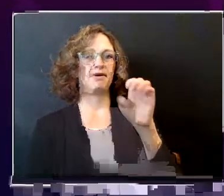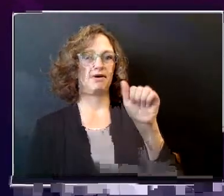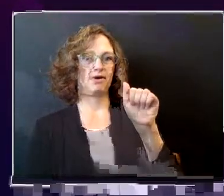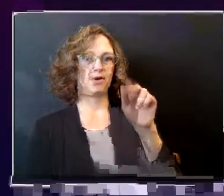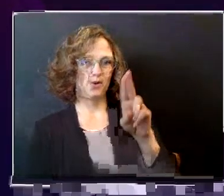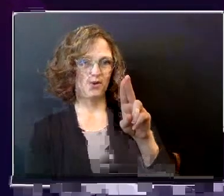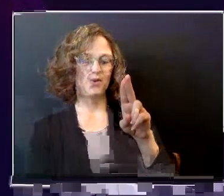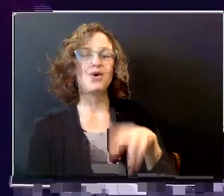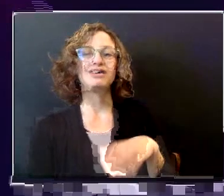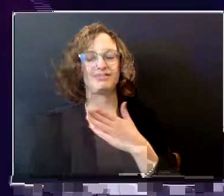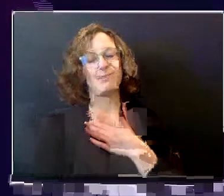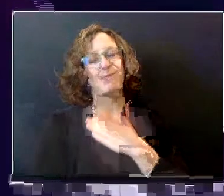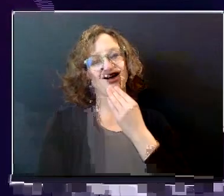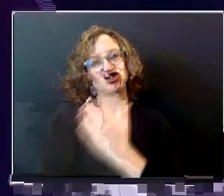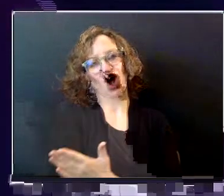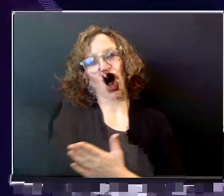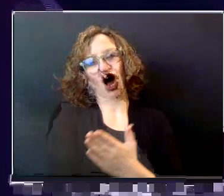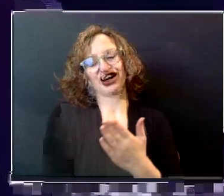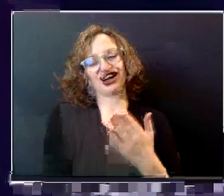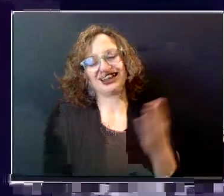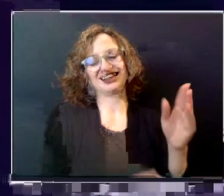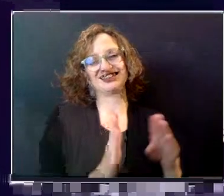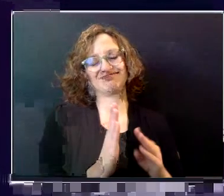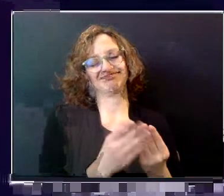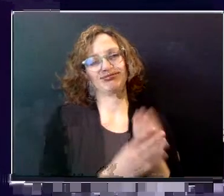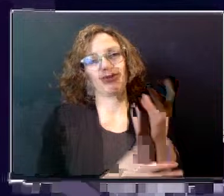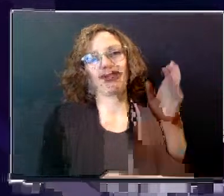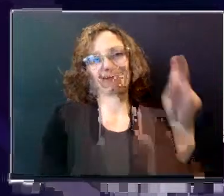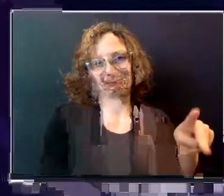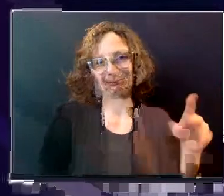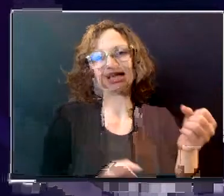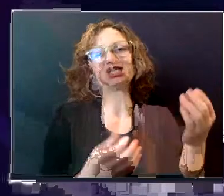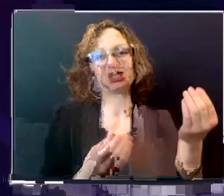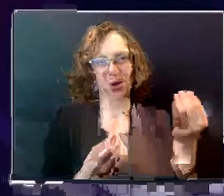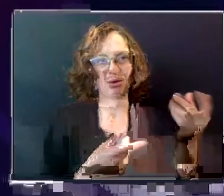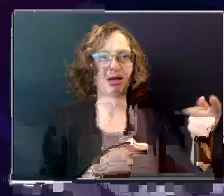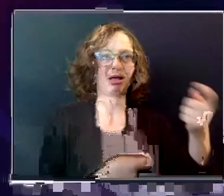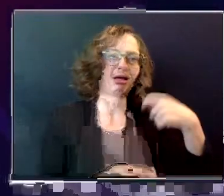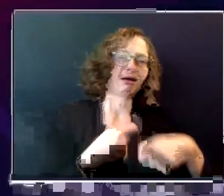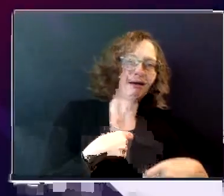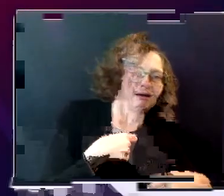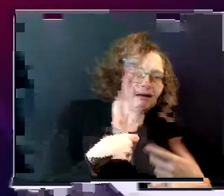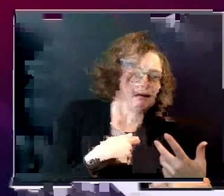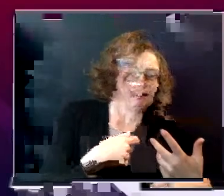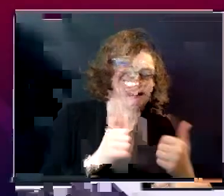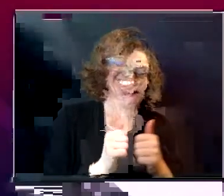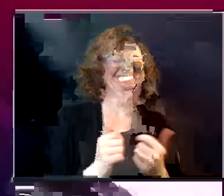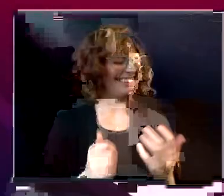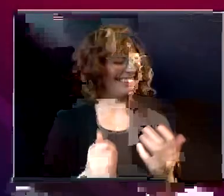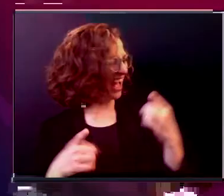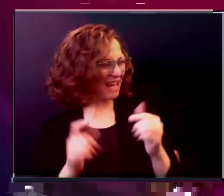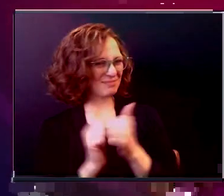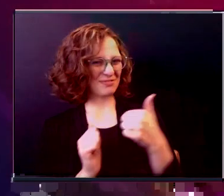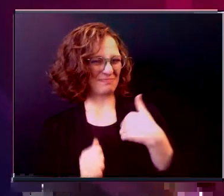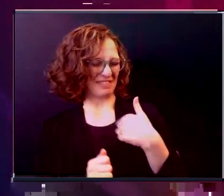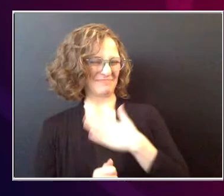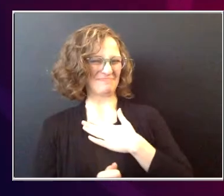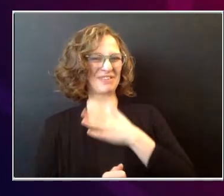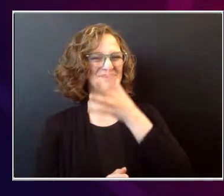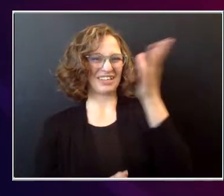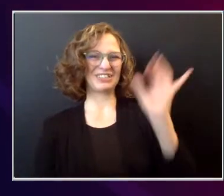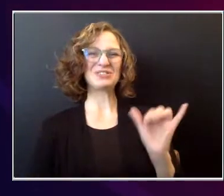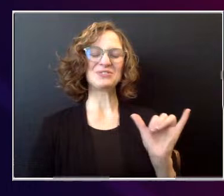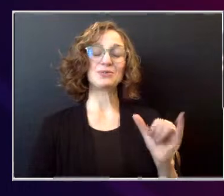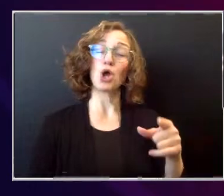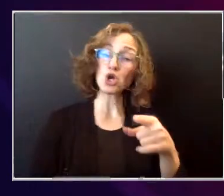are your new babies. They've replaced her from moving out of the house. That happened with me and my parents too. And are you also a gardener? I do.